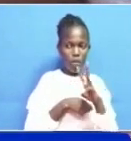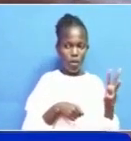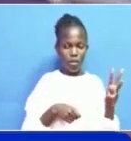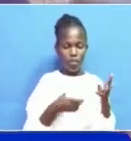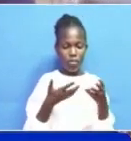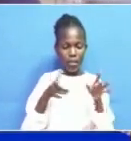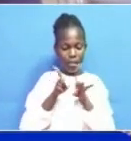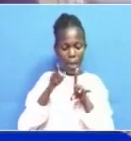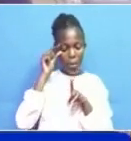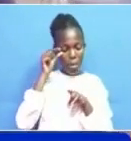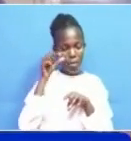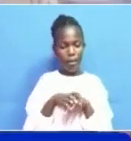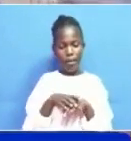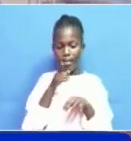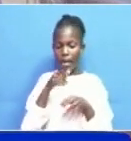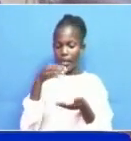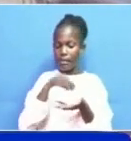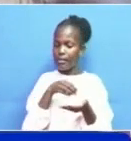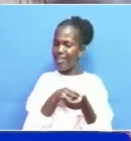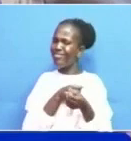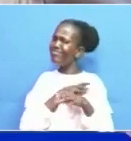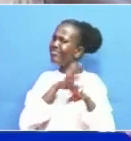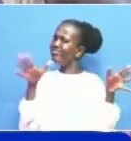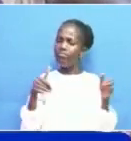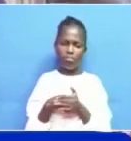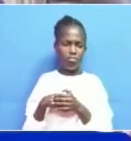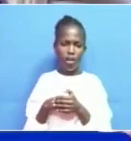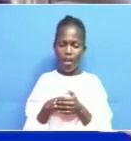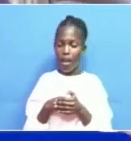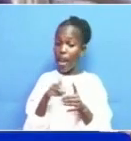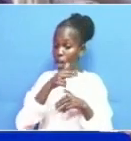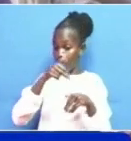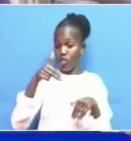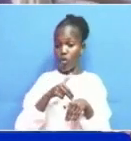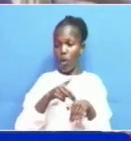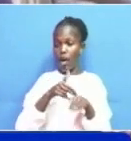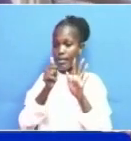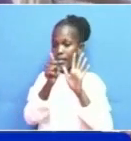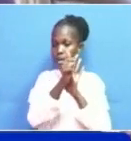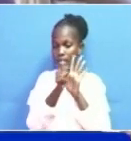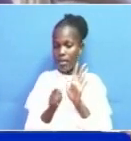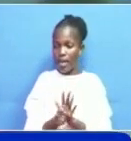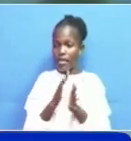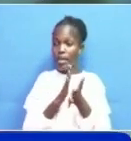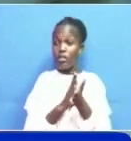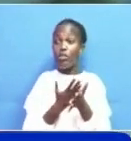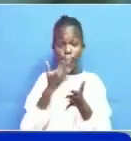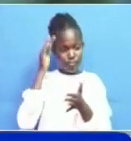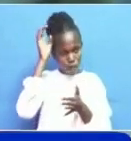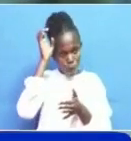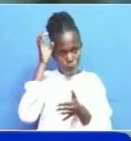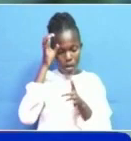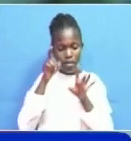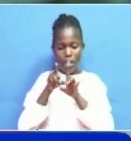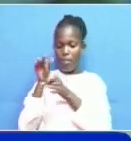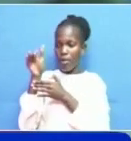Mombasa. These cases are all over. They are all over. It's a national agenda. It's a national concern. Ikundi dene ya kule